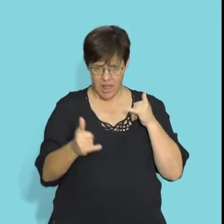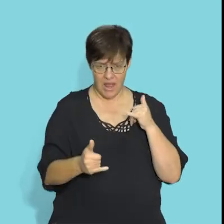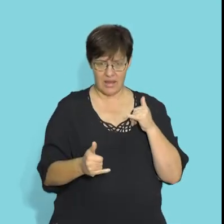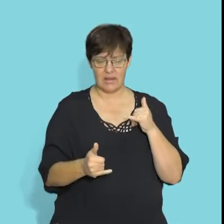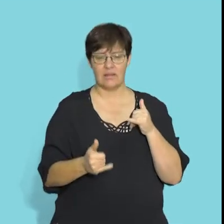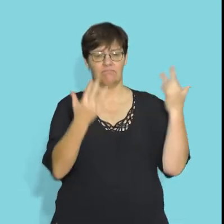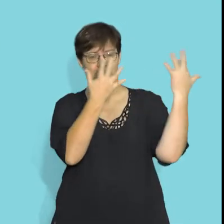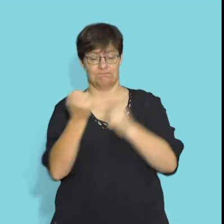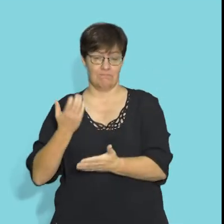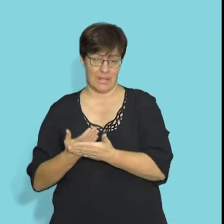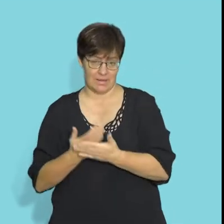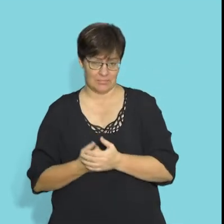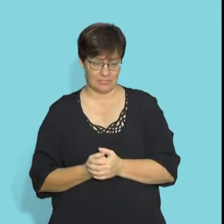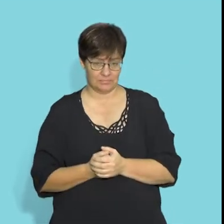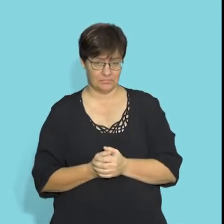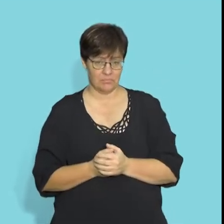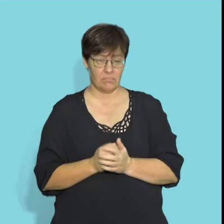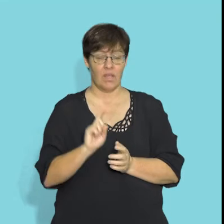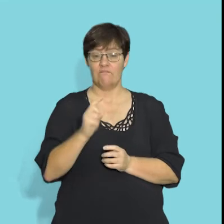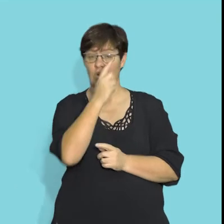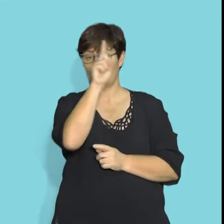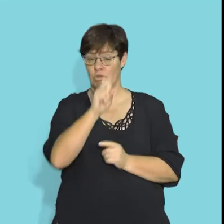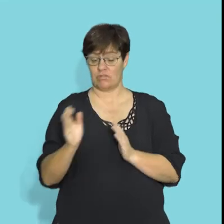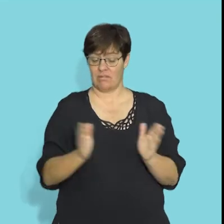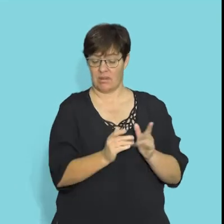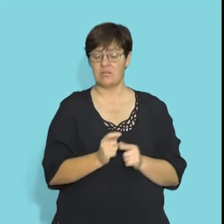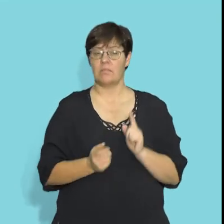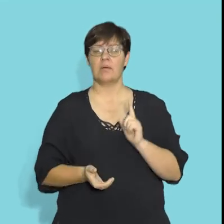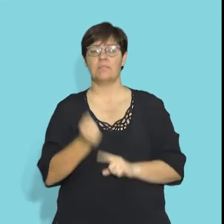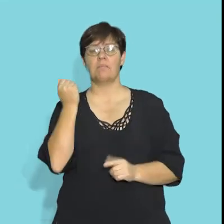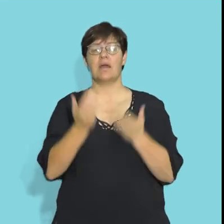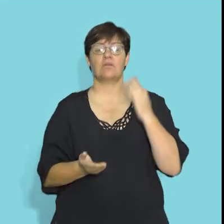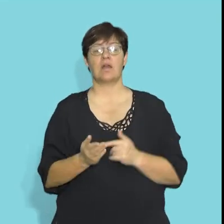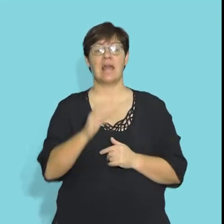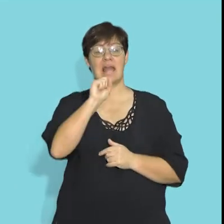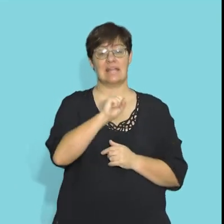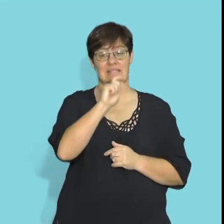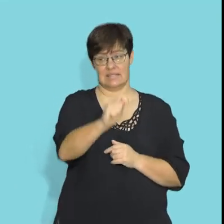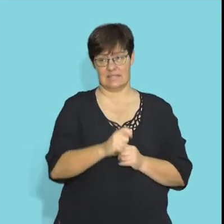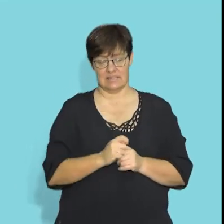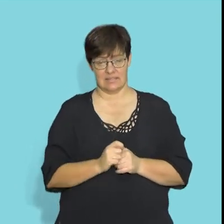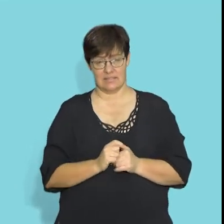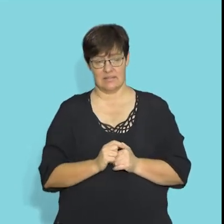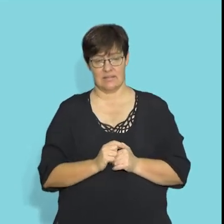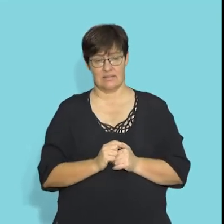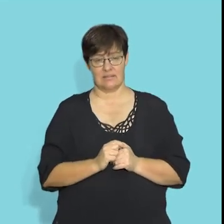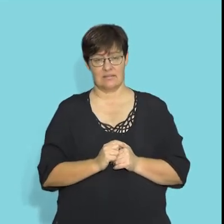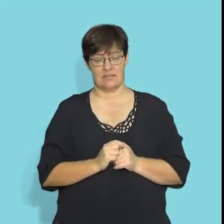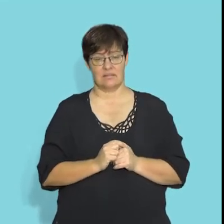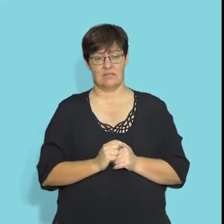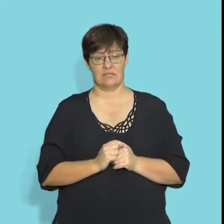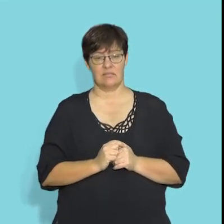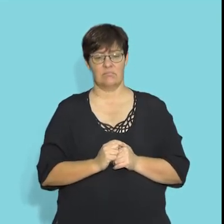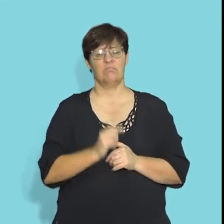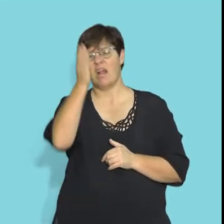jump into the first question. The first question says, find the equation of line ST. So I want to go find the equation of this line. It's going to